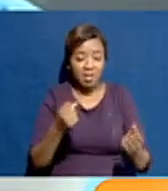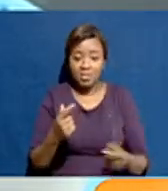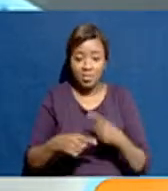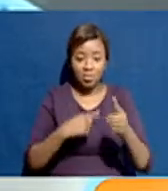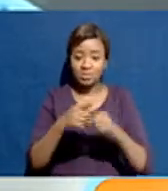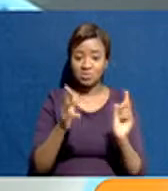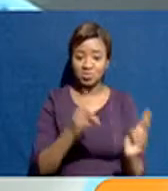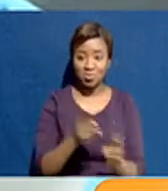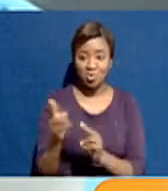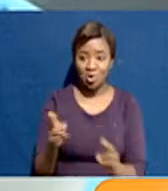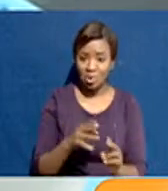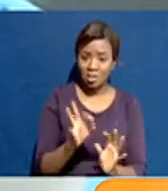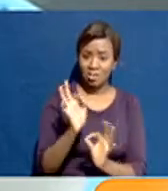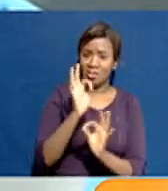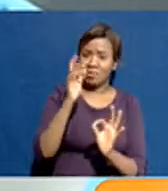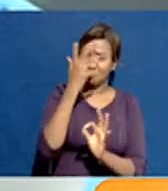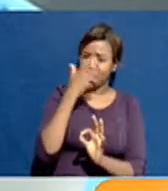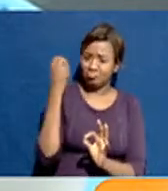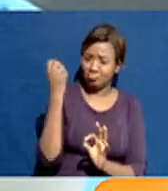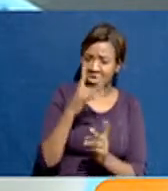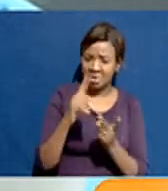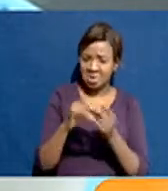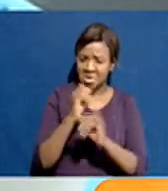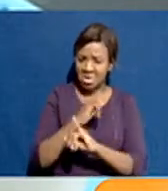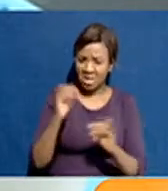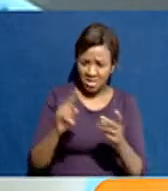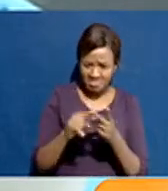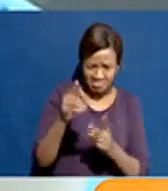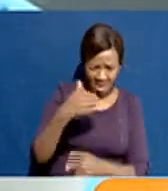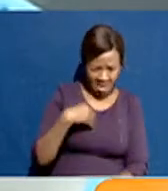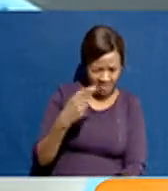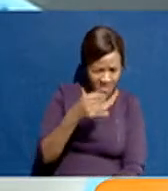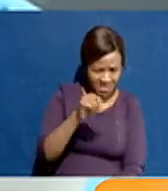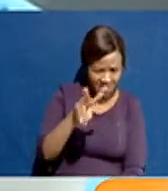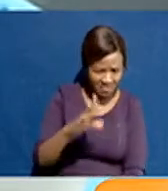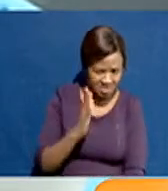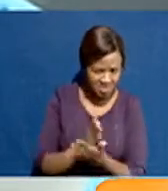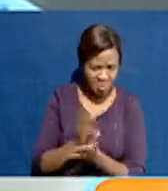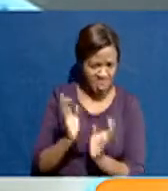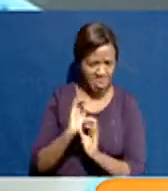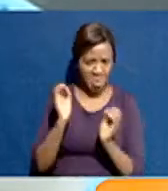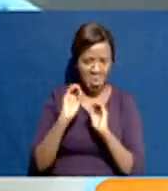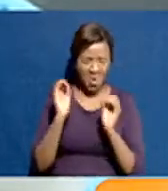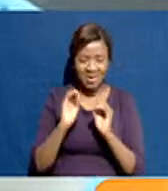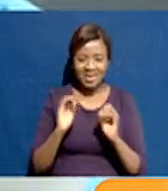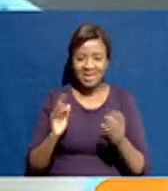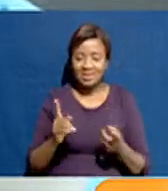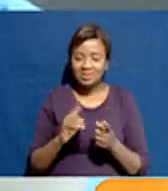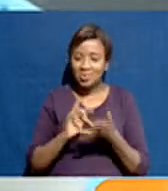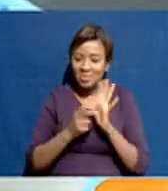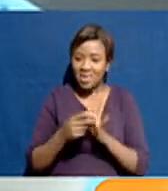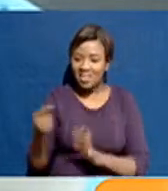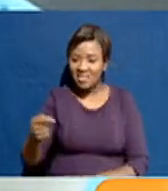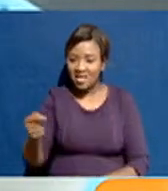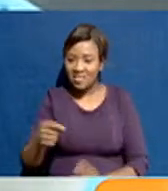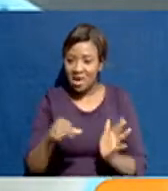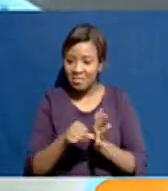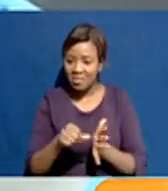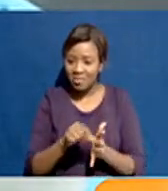uyu anaka vizuri. Safia, is it one anything? Yeah. Isn't that where the problem is? So how then do you drum in that message to